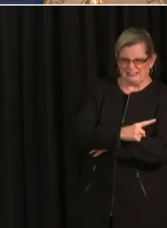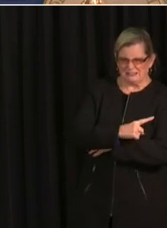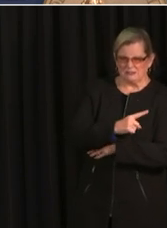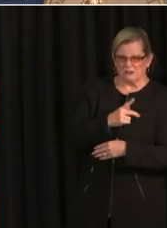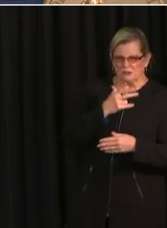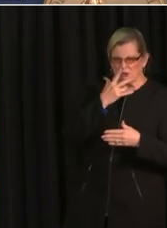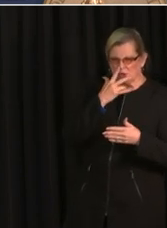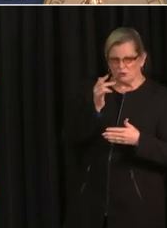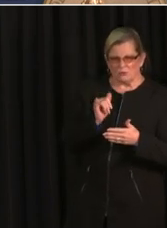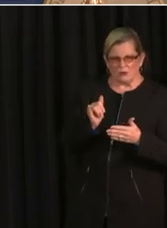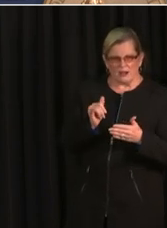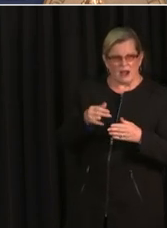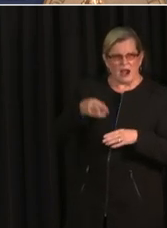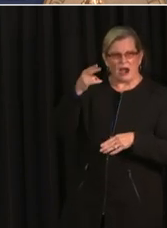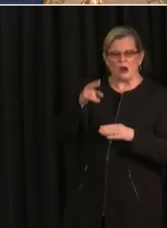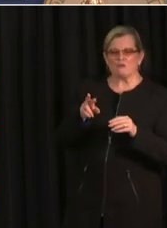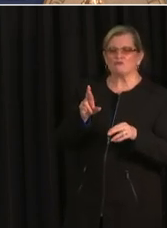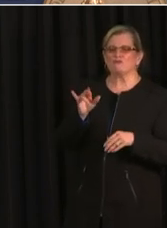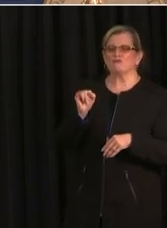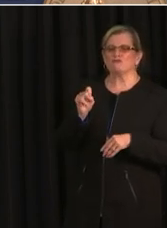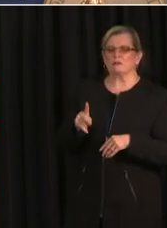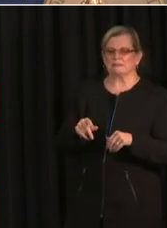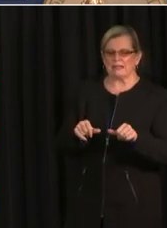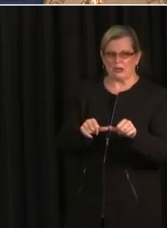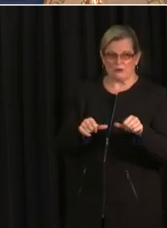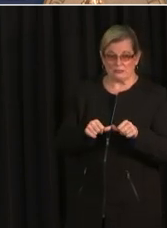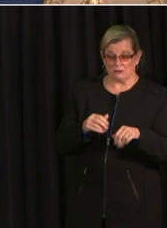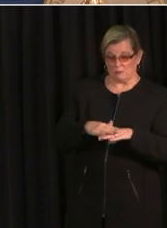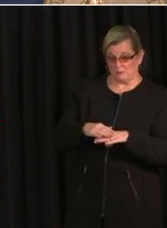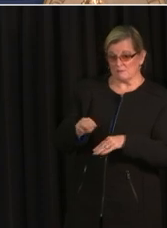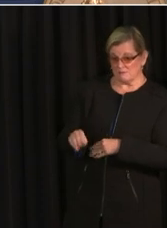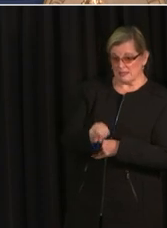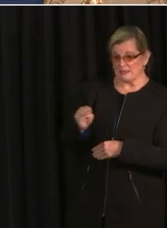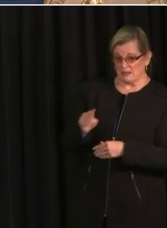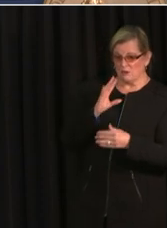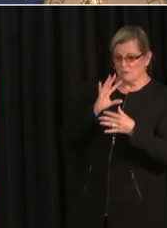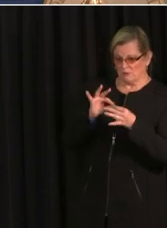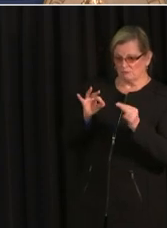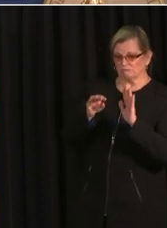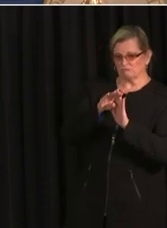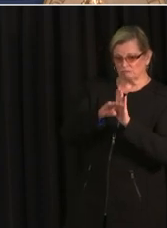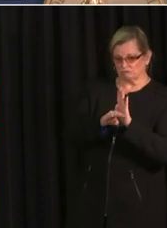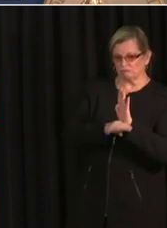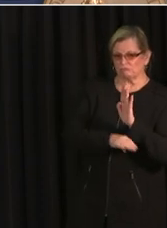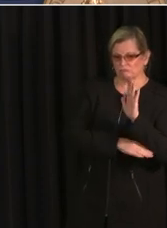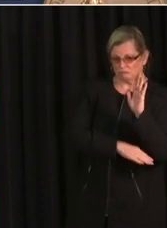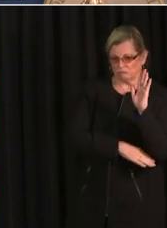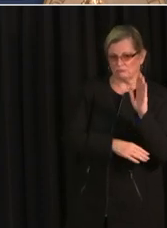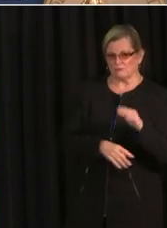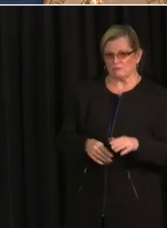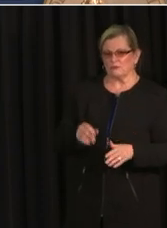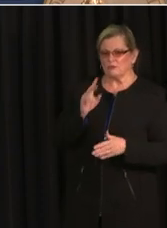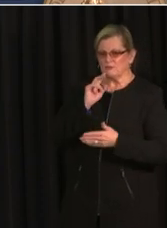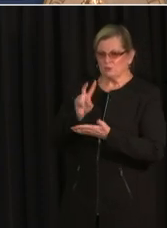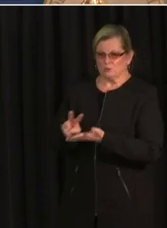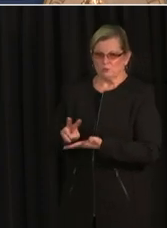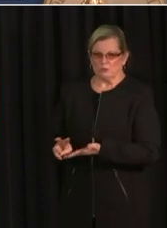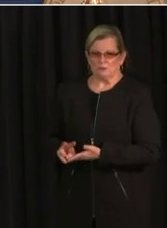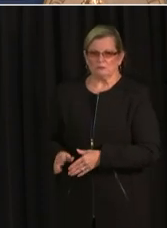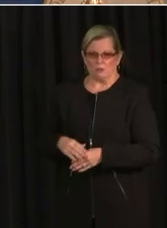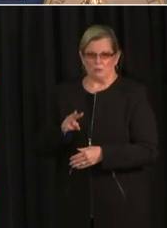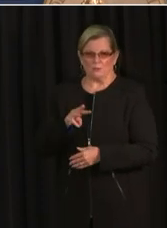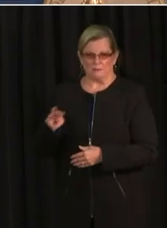high-risk area is. And once again, beginning Monday, they will post that list every 2 weeks.